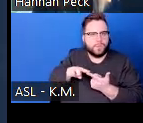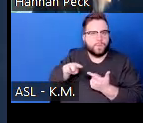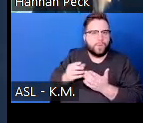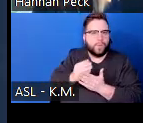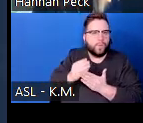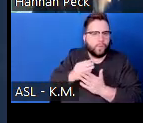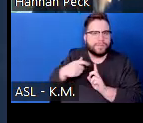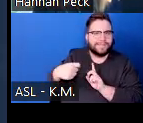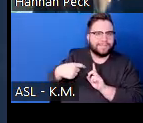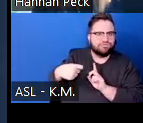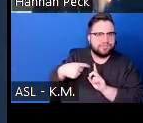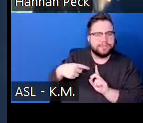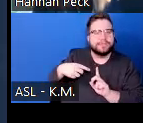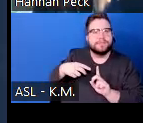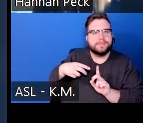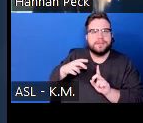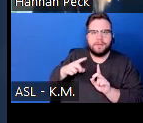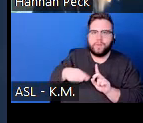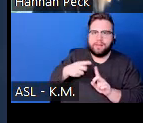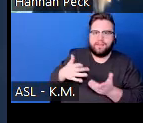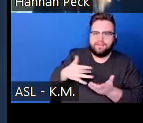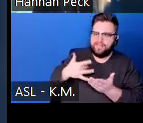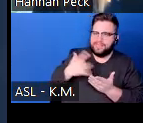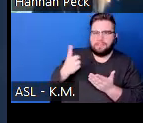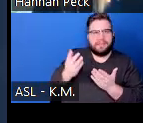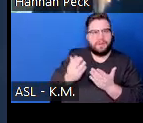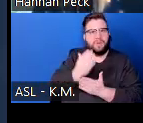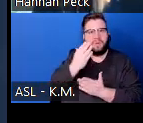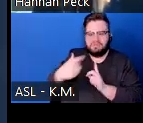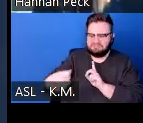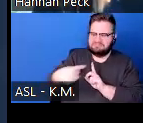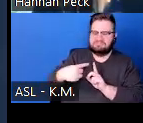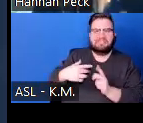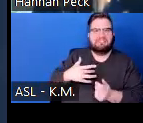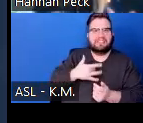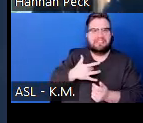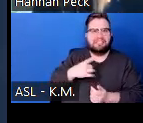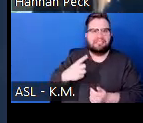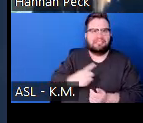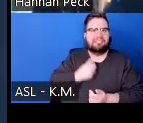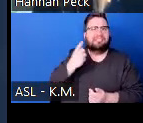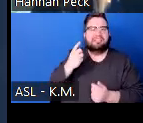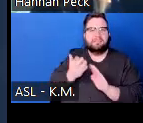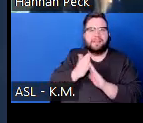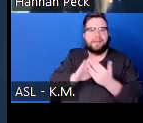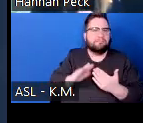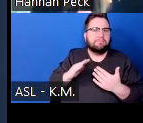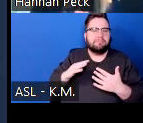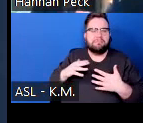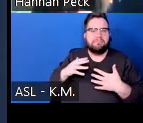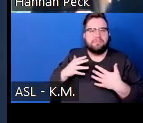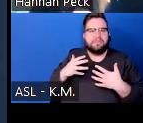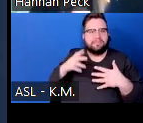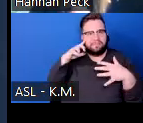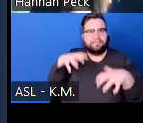they think of that as an insult to their neurological system. So we might have that anxious response with fight or flight or freeze. And then last